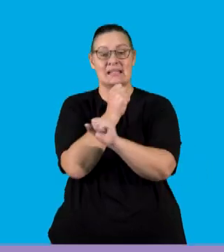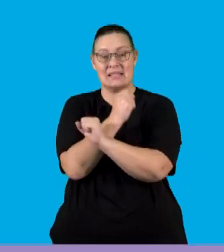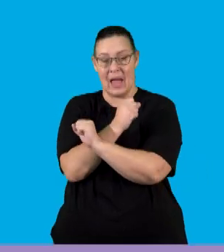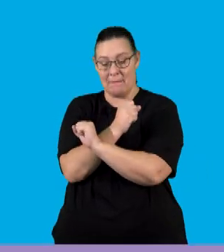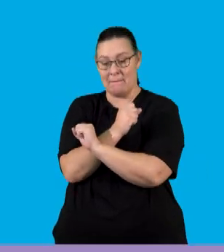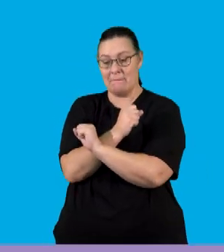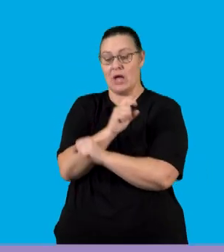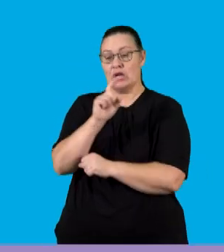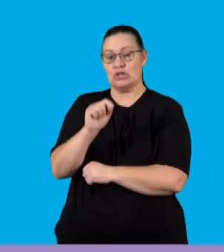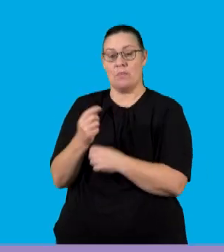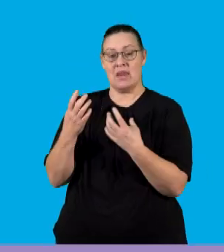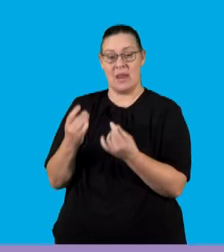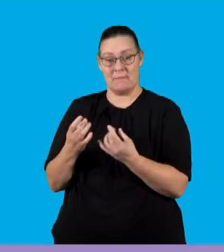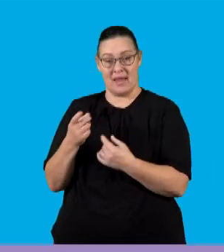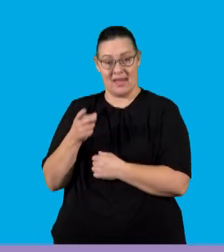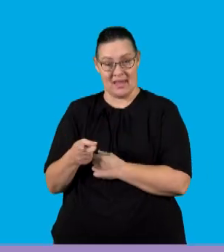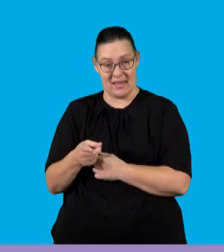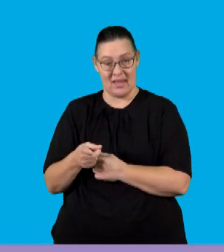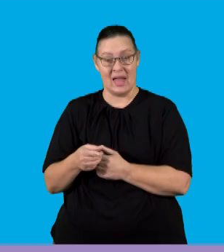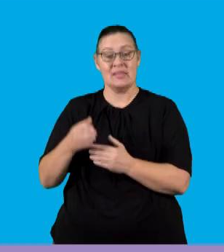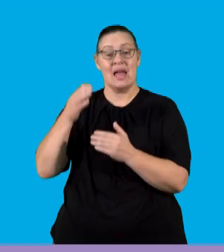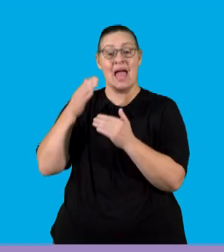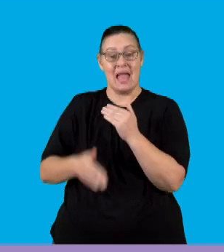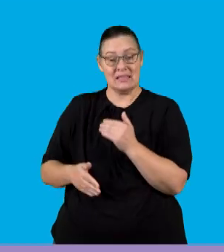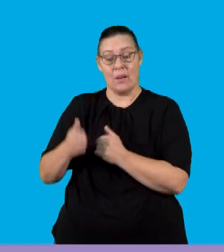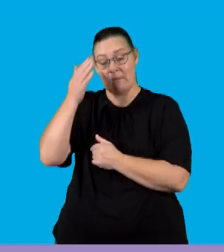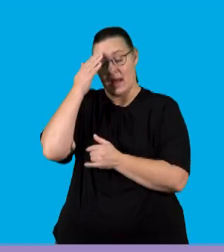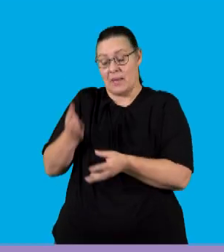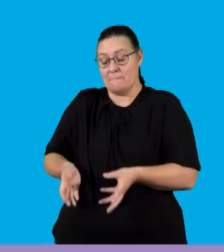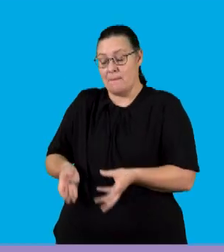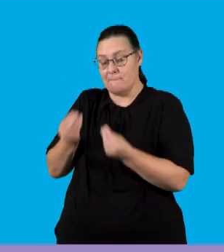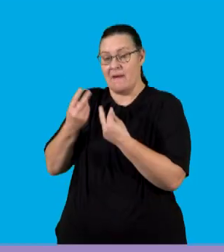to multiply it by a term number. And in the end, we